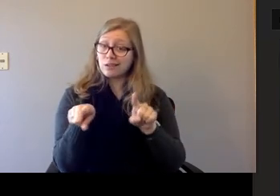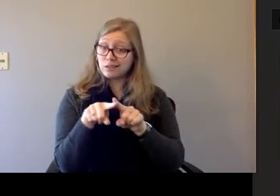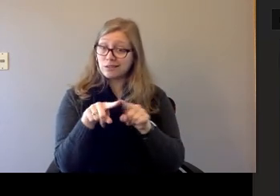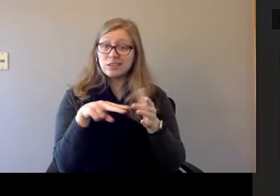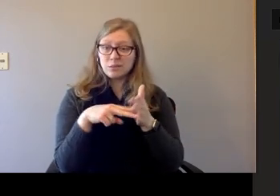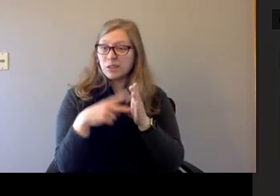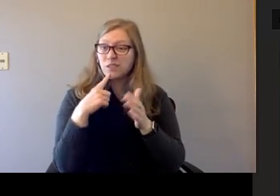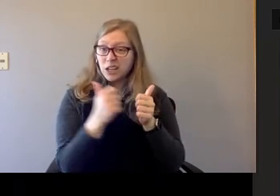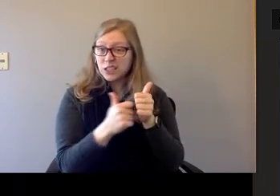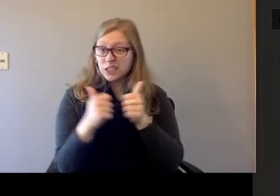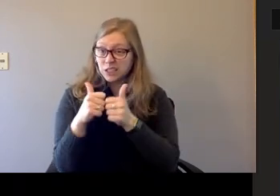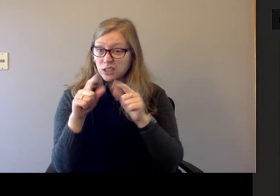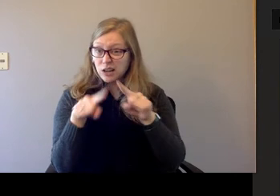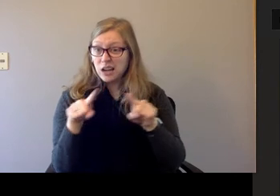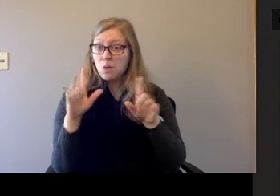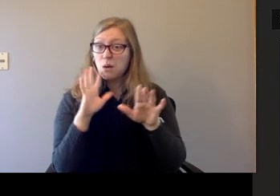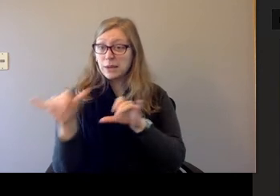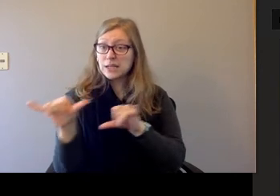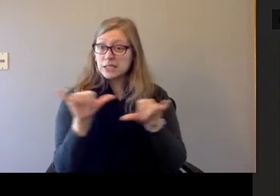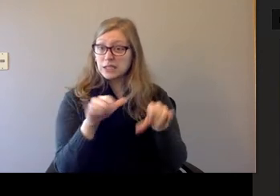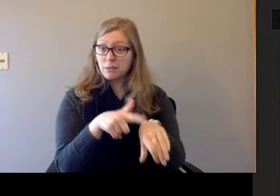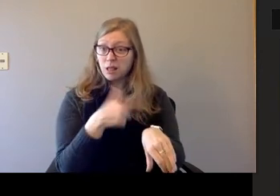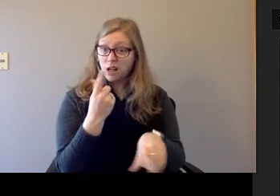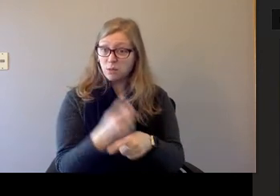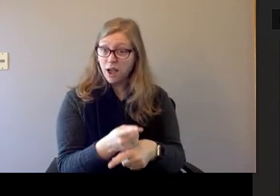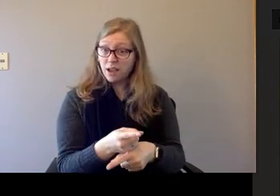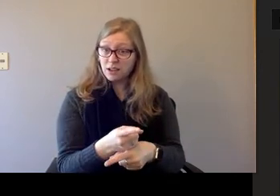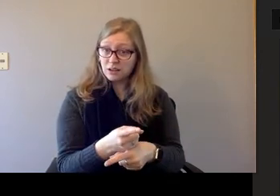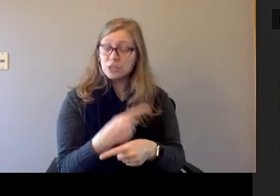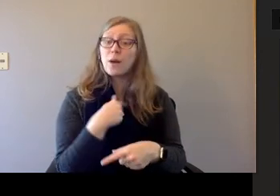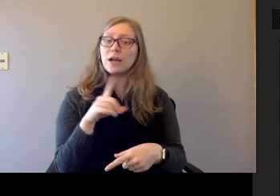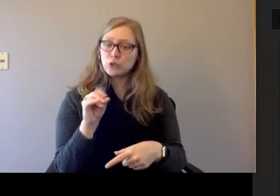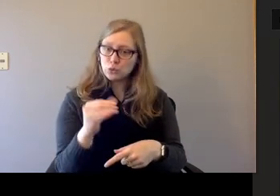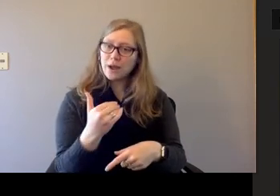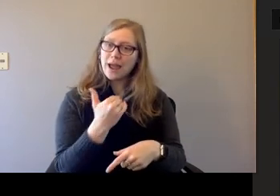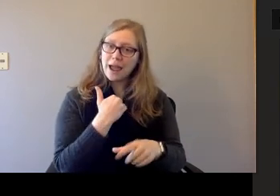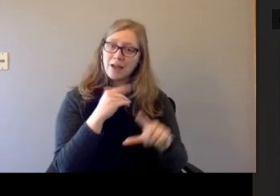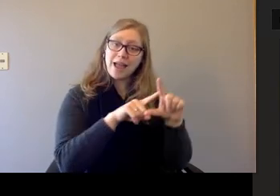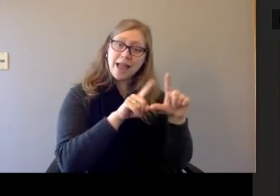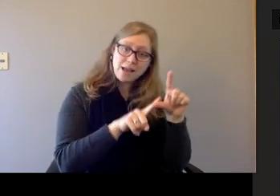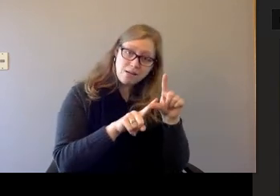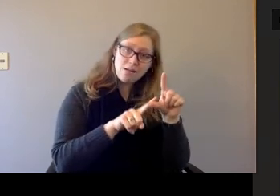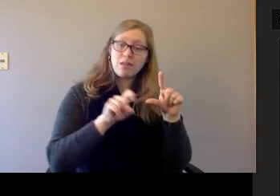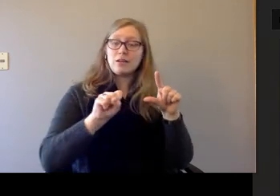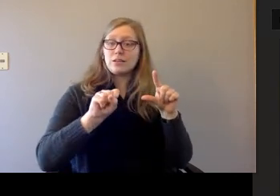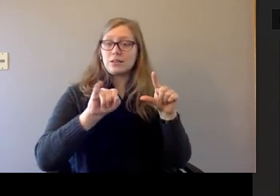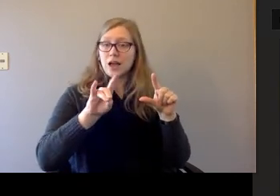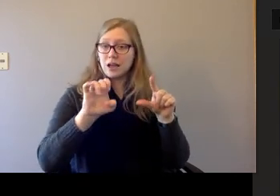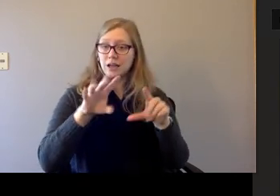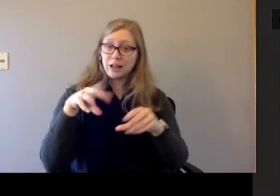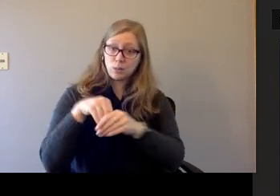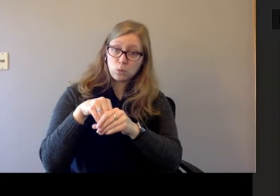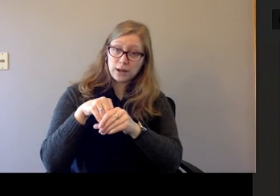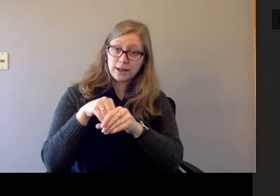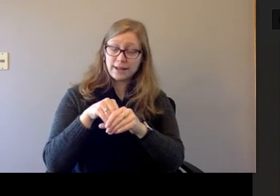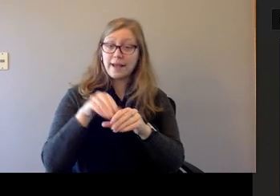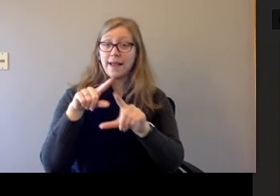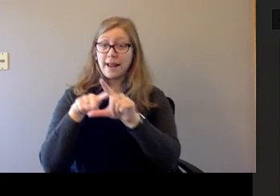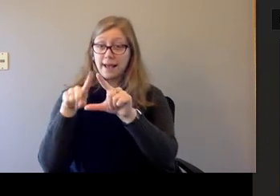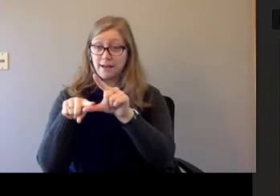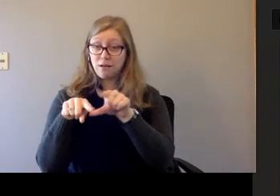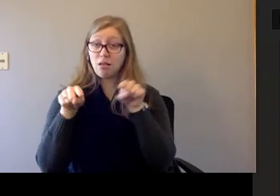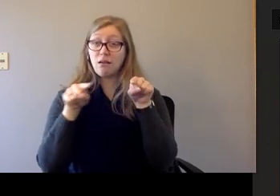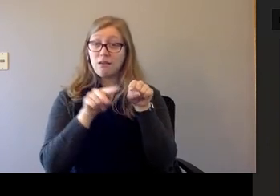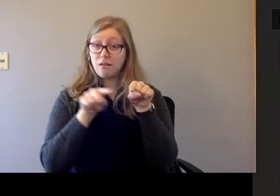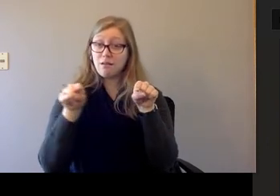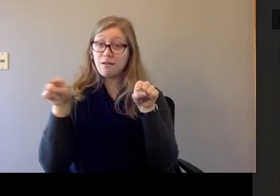length in both triangles, and so I do in fact have angle, the included side, and the angle. So that